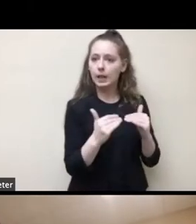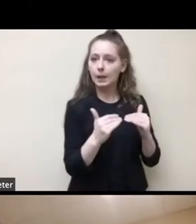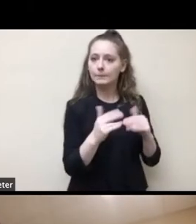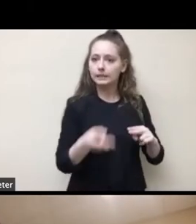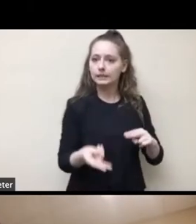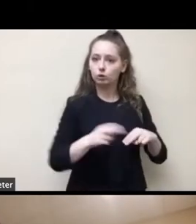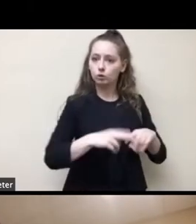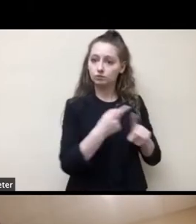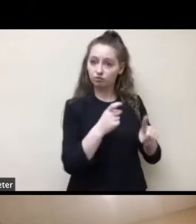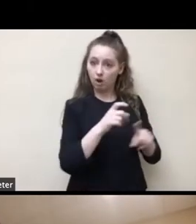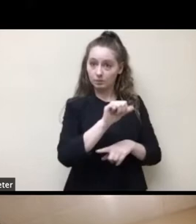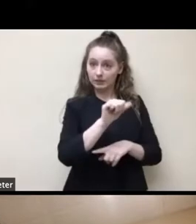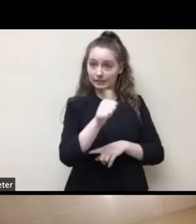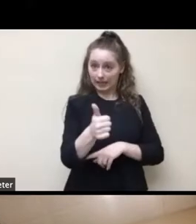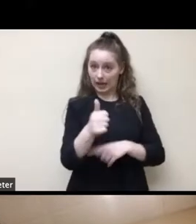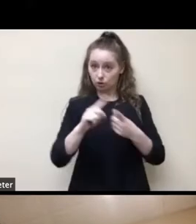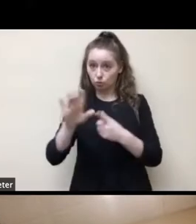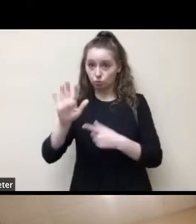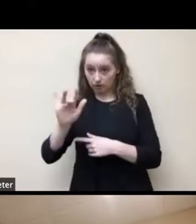25.